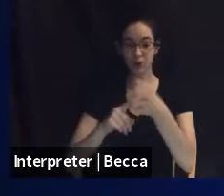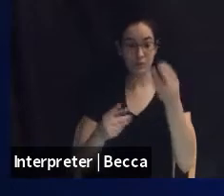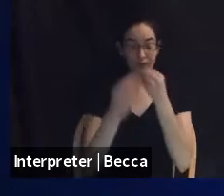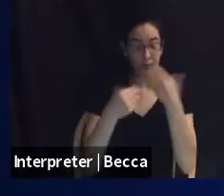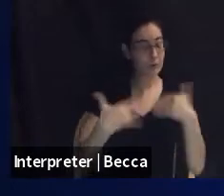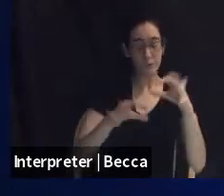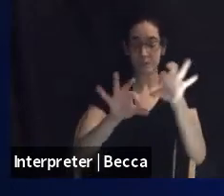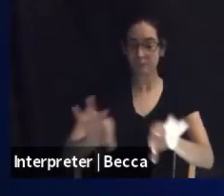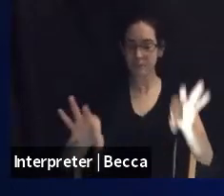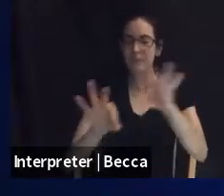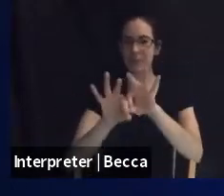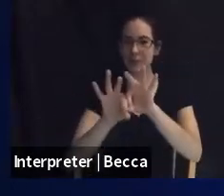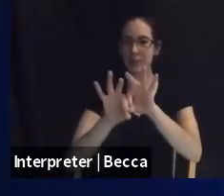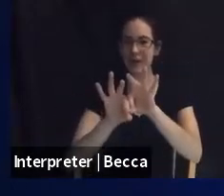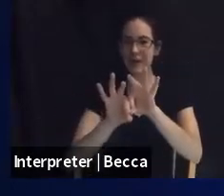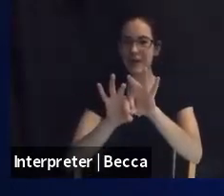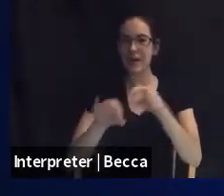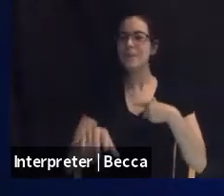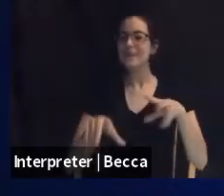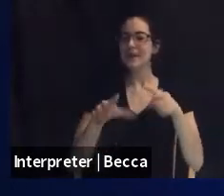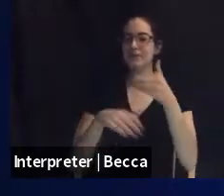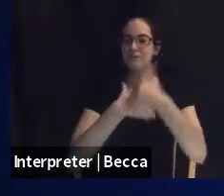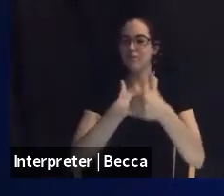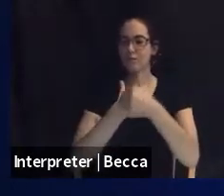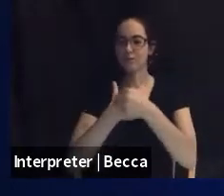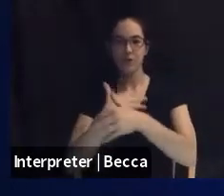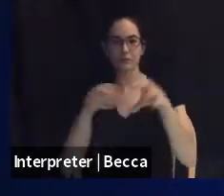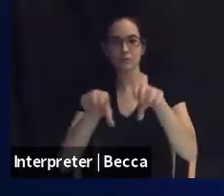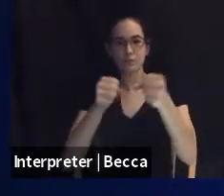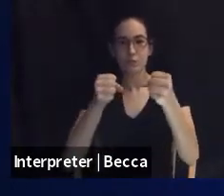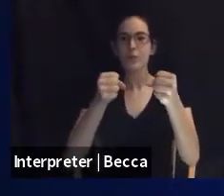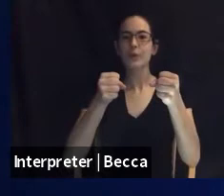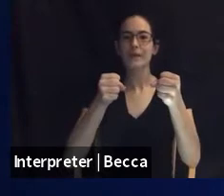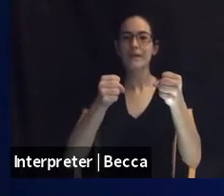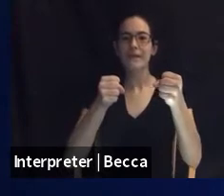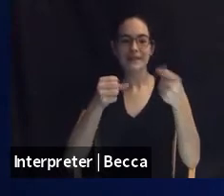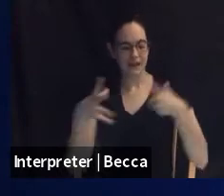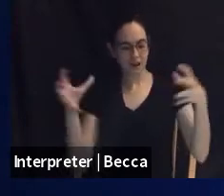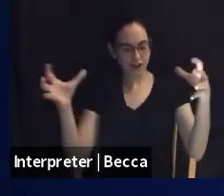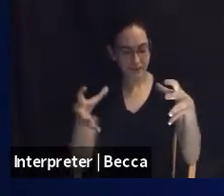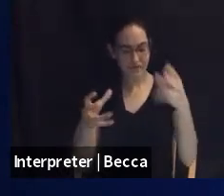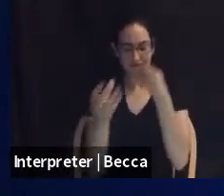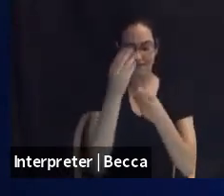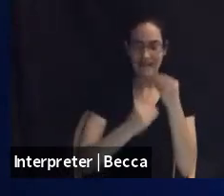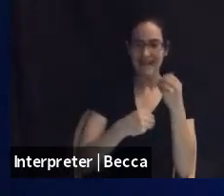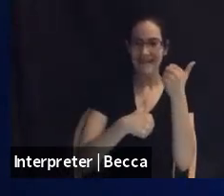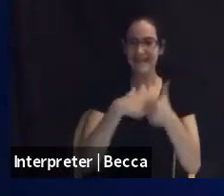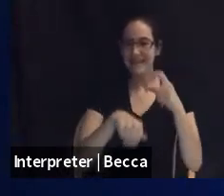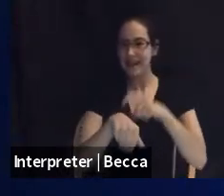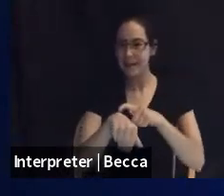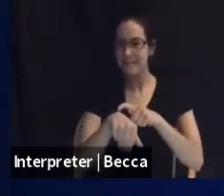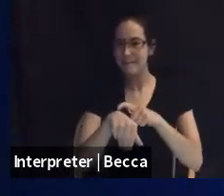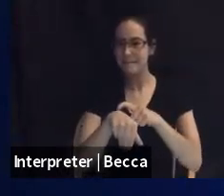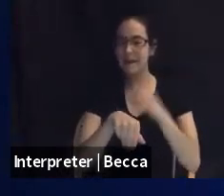you, the fact that they broke bread together, that every time they got together, they had food, it was at the center because food